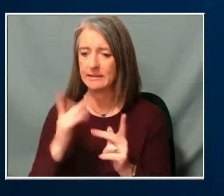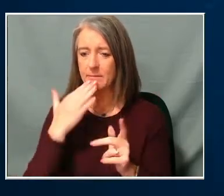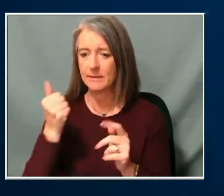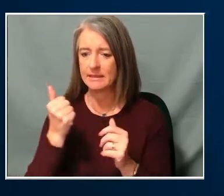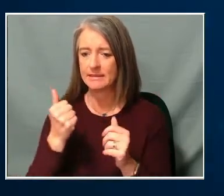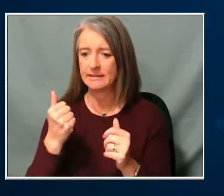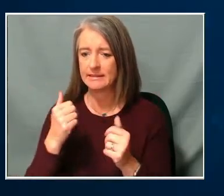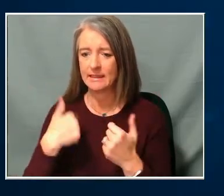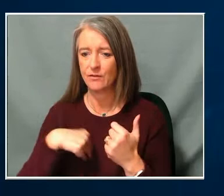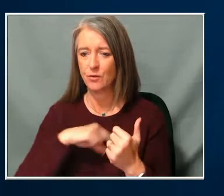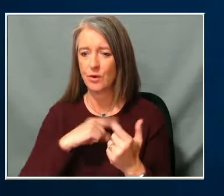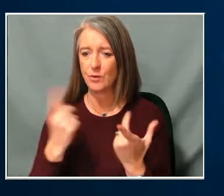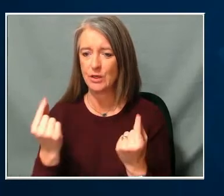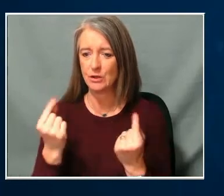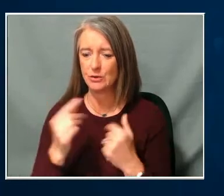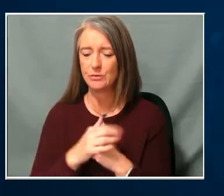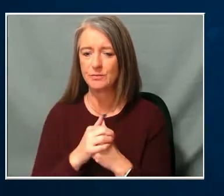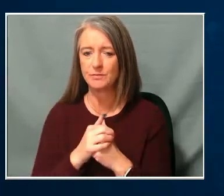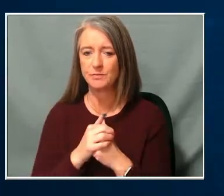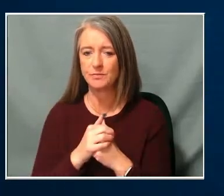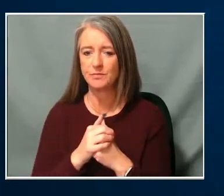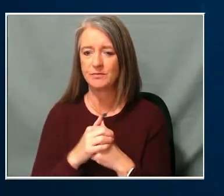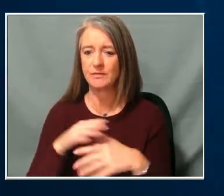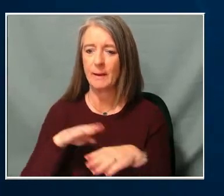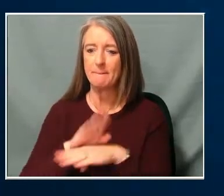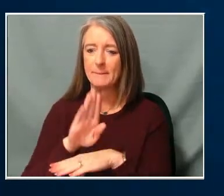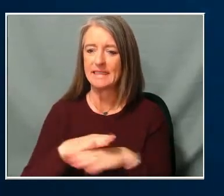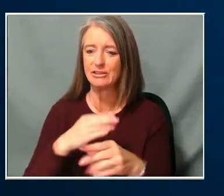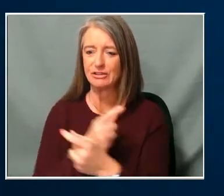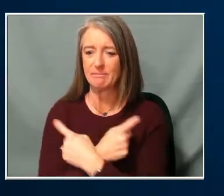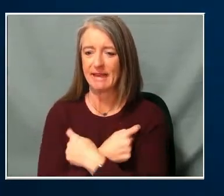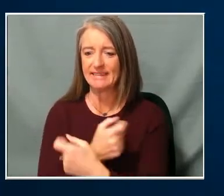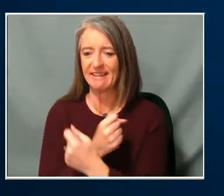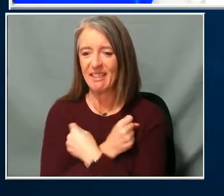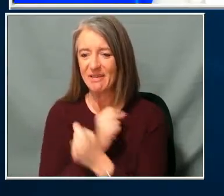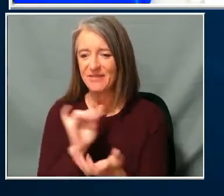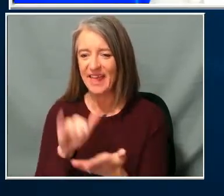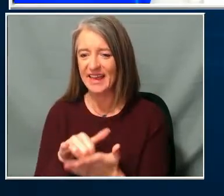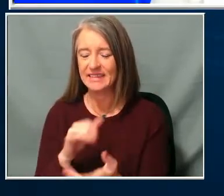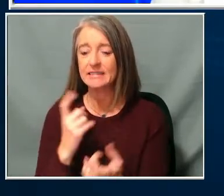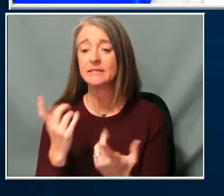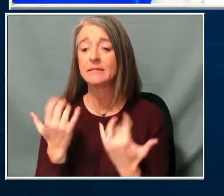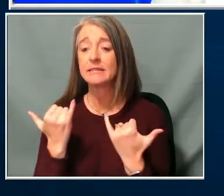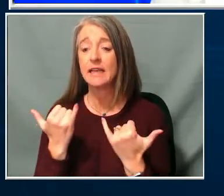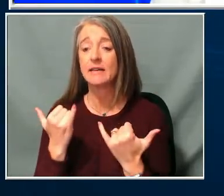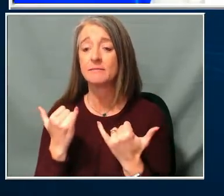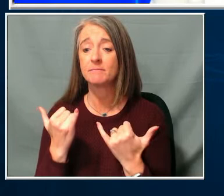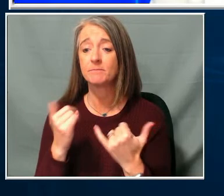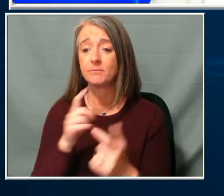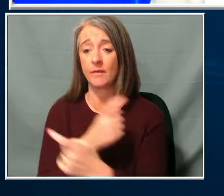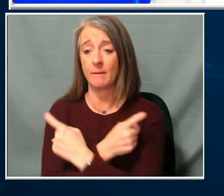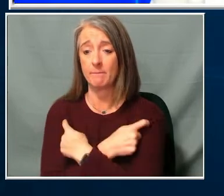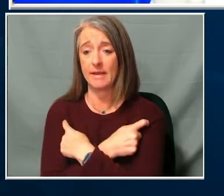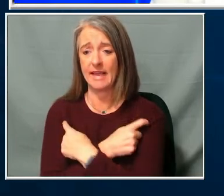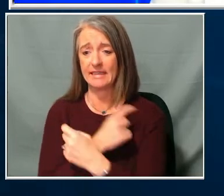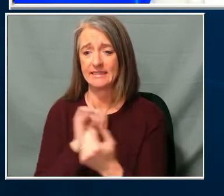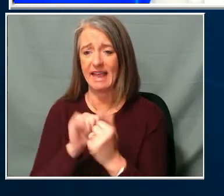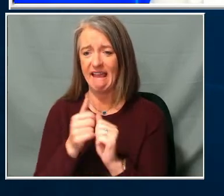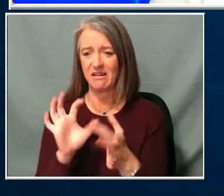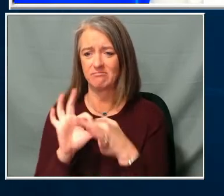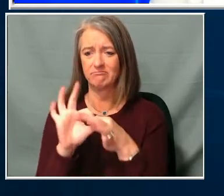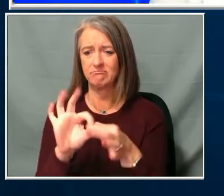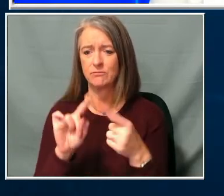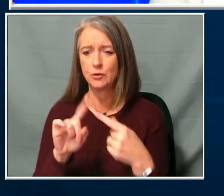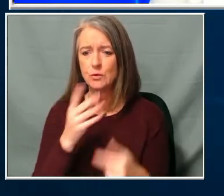do. Your two loves, beaches and bats. I love that. So let's connect the dots. Yes. What do bats have to do with diabetes?